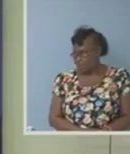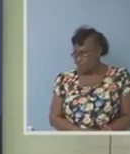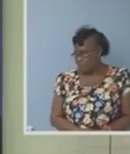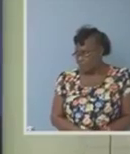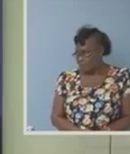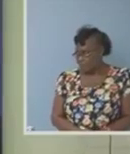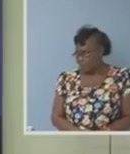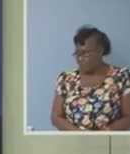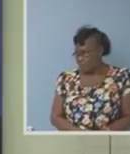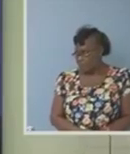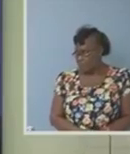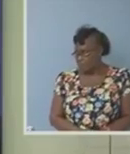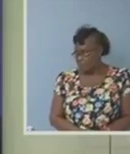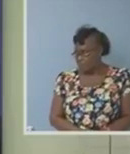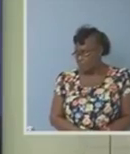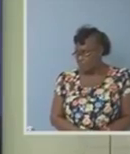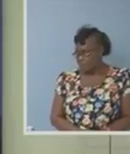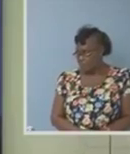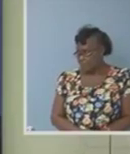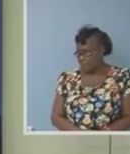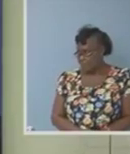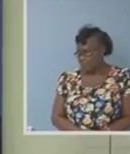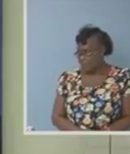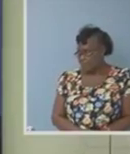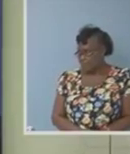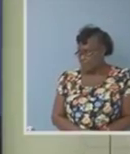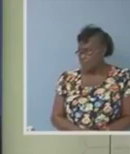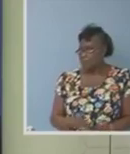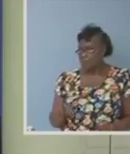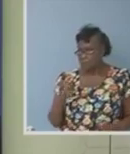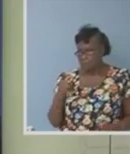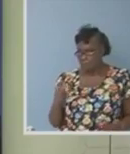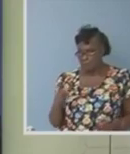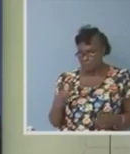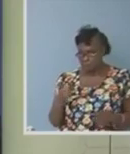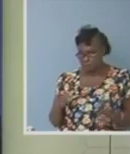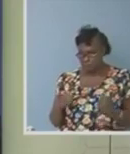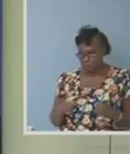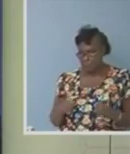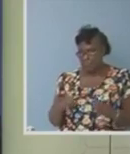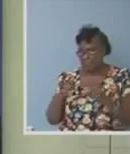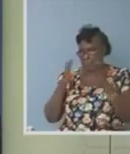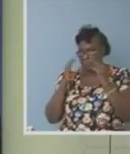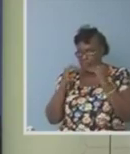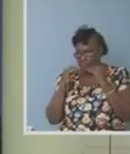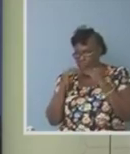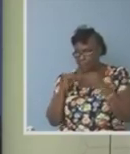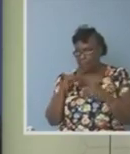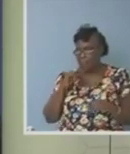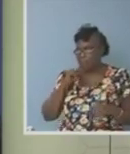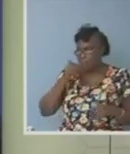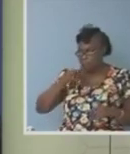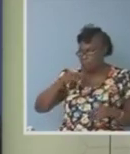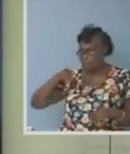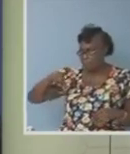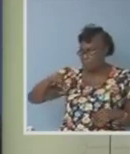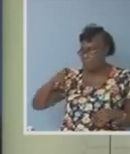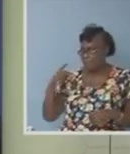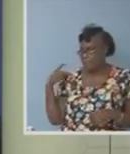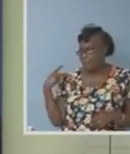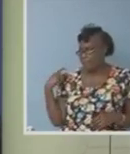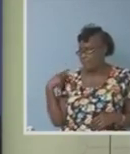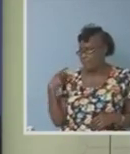with the ministers, today was cabinet for the ministers. Tomorrow is both Parliament and Senate.